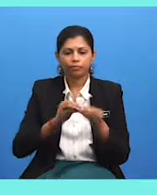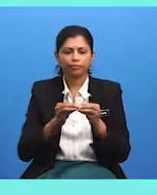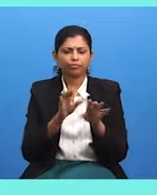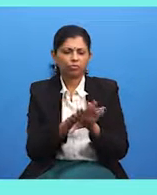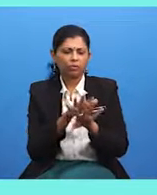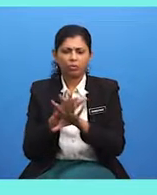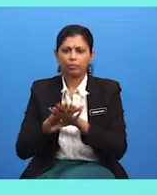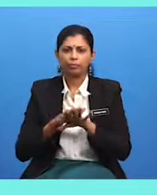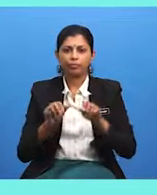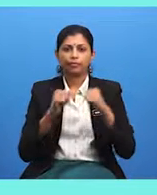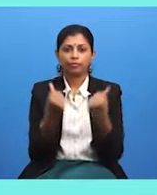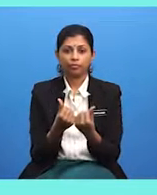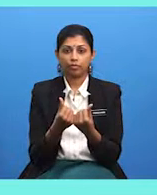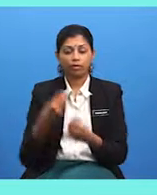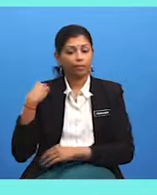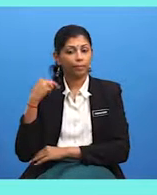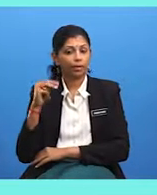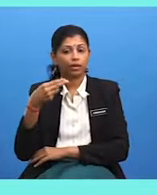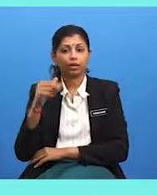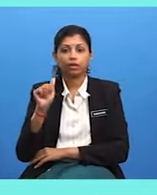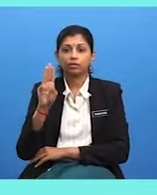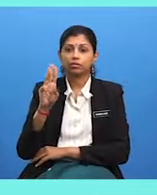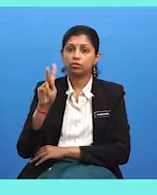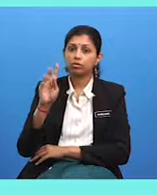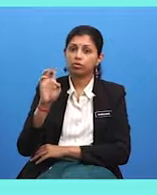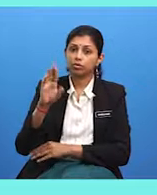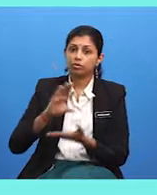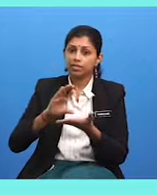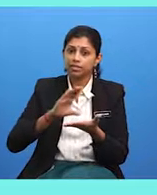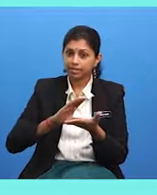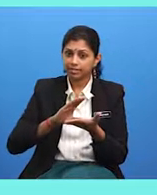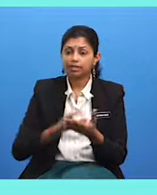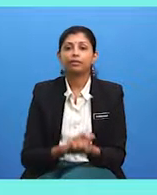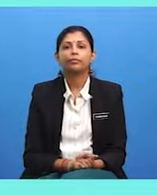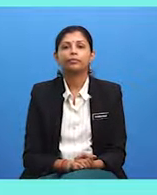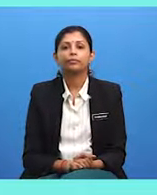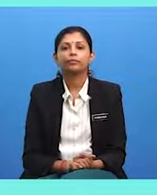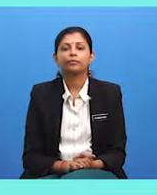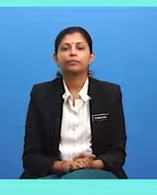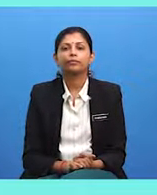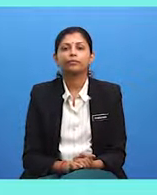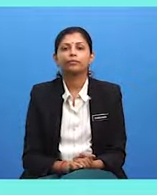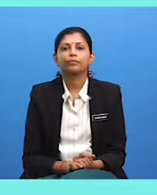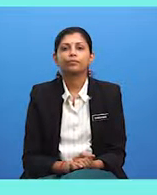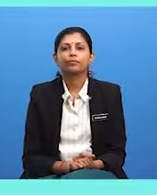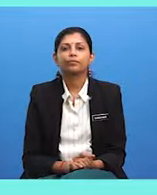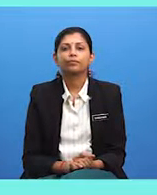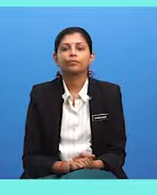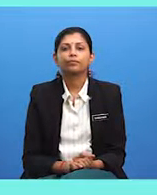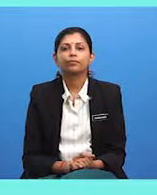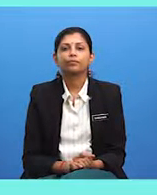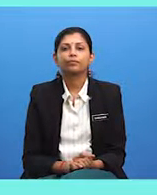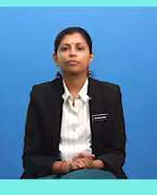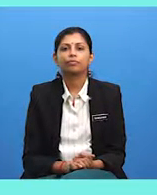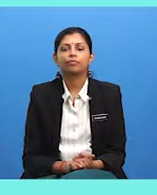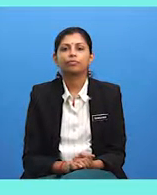areas like markets and hawker centers. Patrons of eateries should also keep